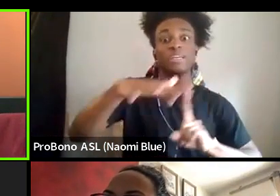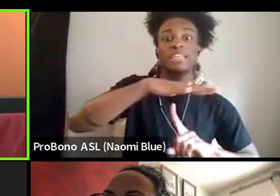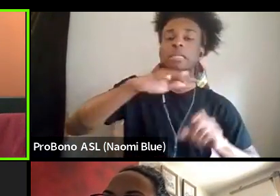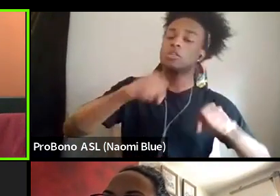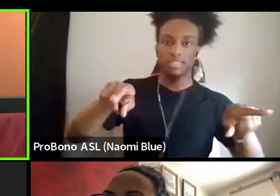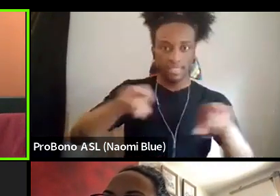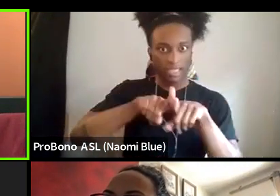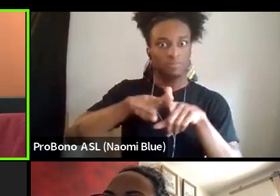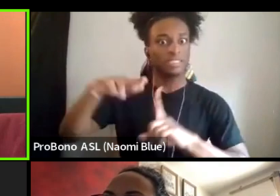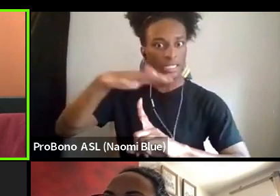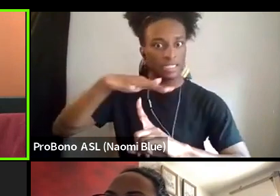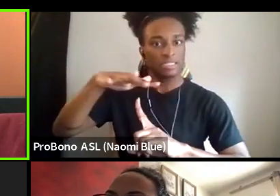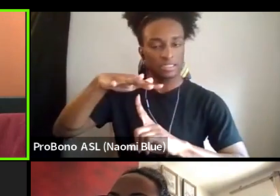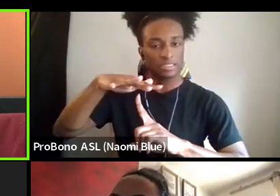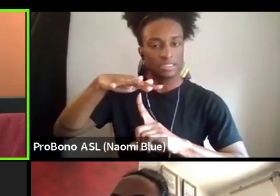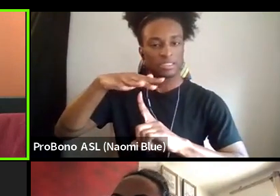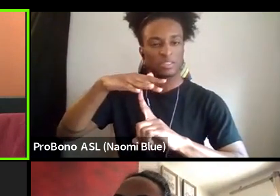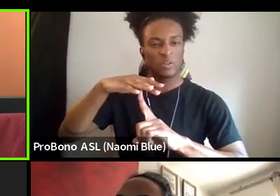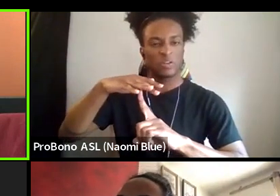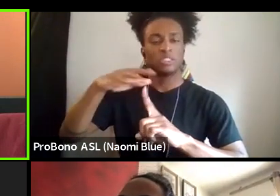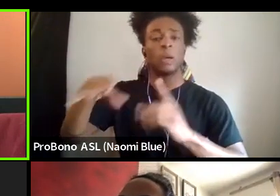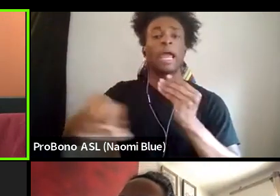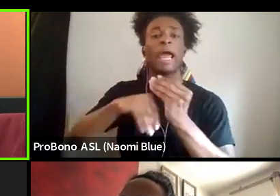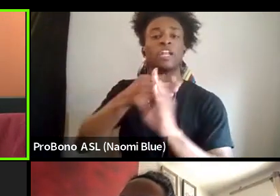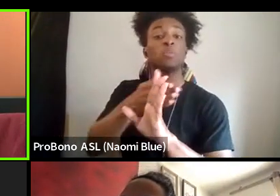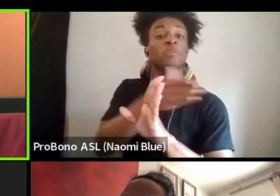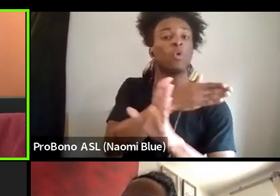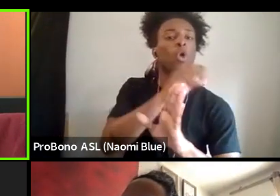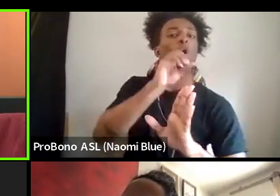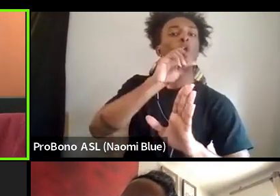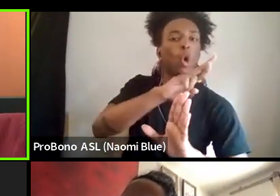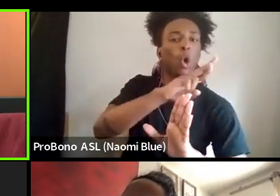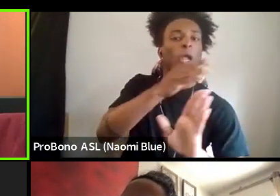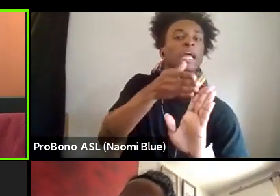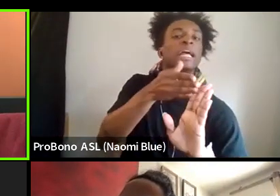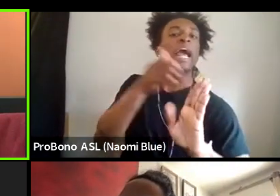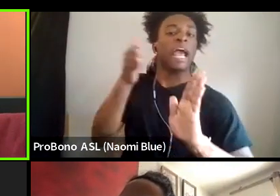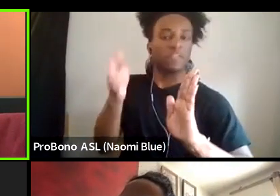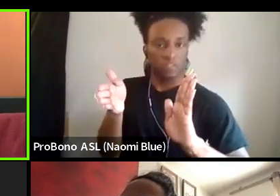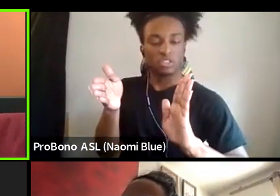setting. Or something that happens after.